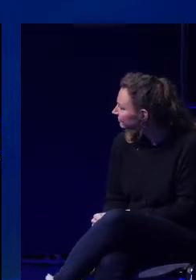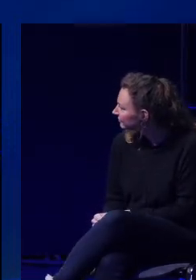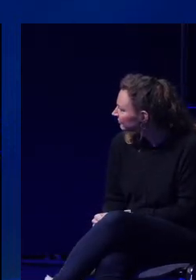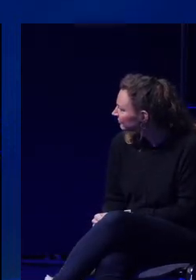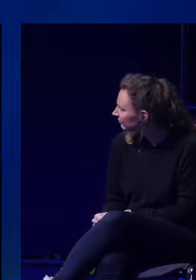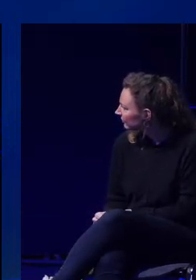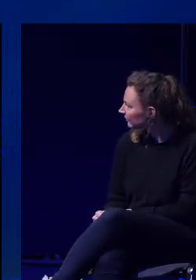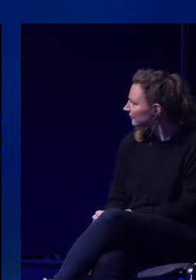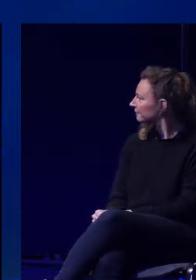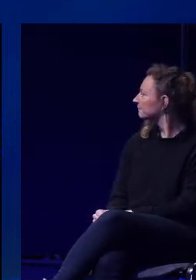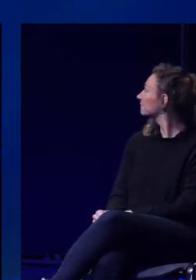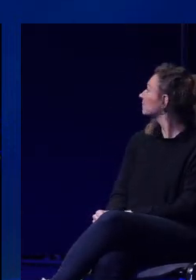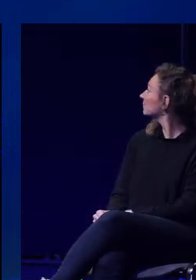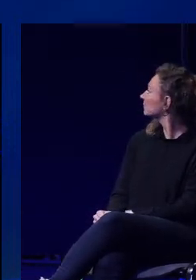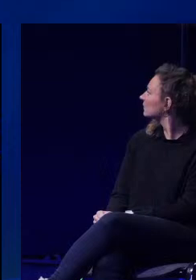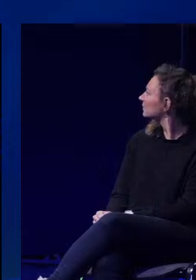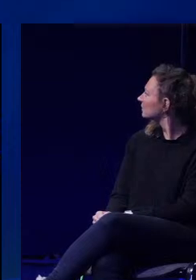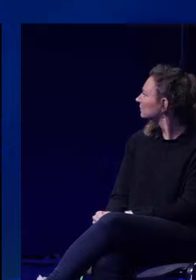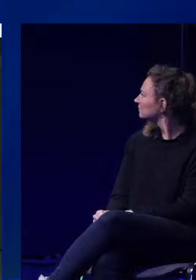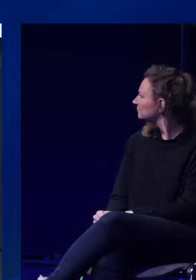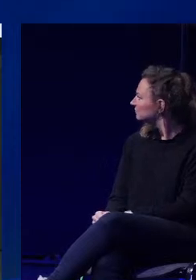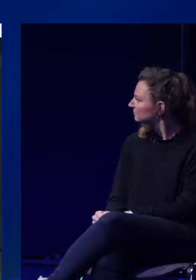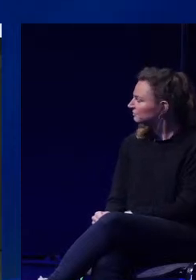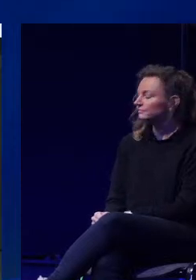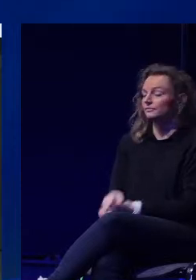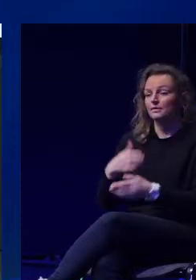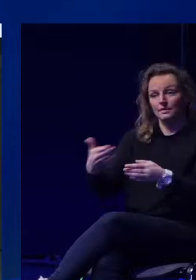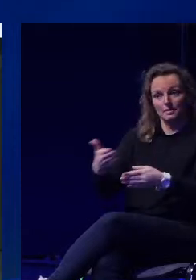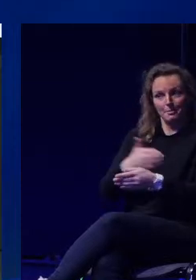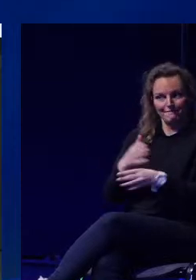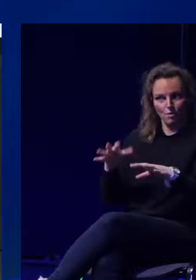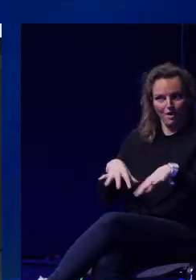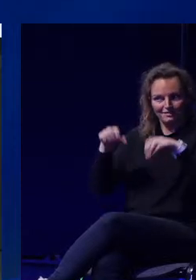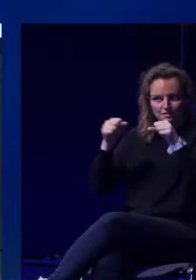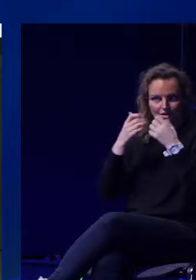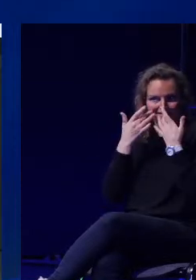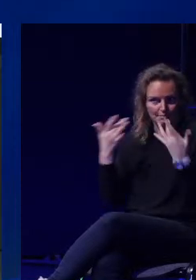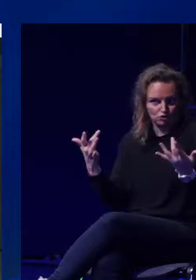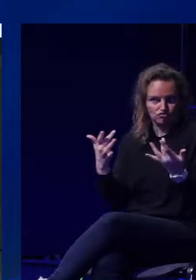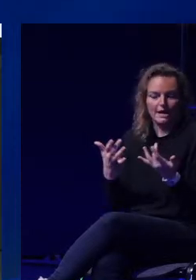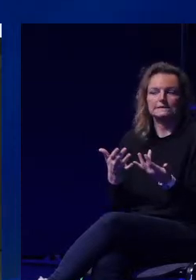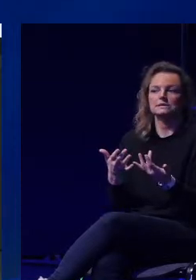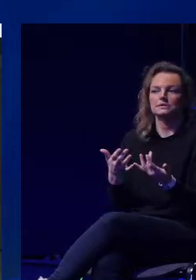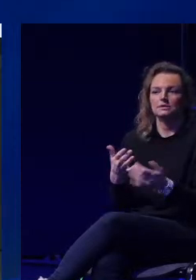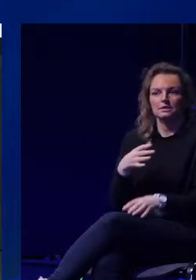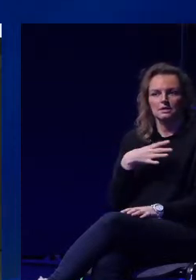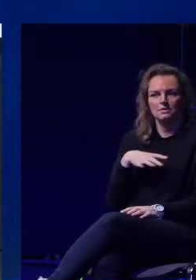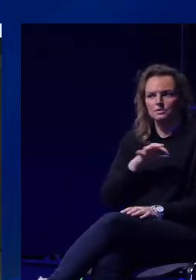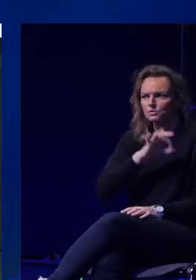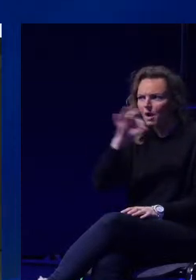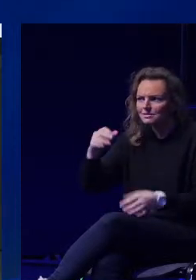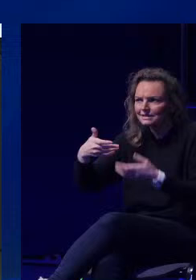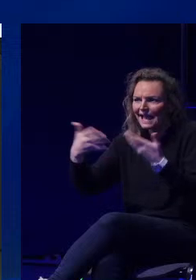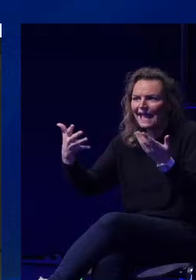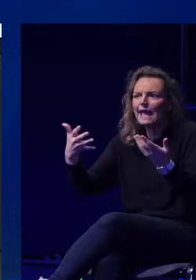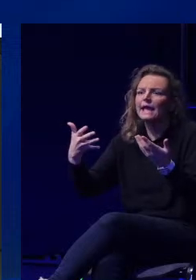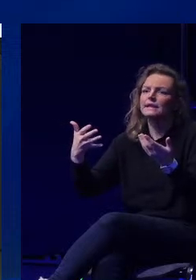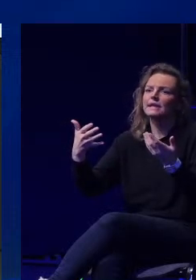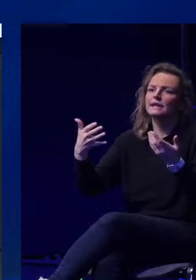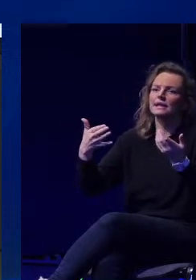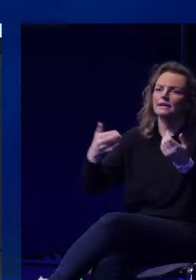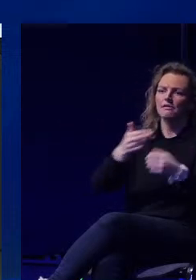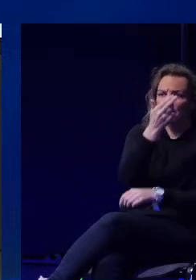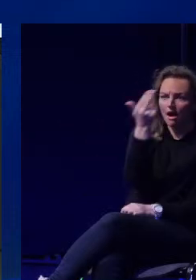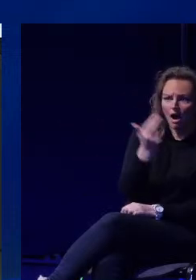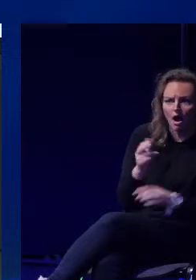Before I start demonstrating, I just wanted to quickly ask, are there any production designers, art department